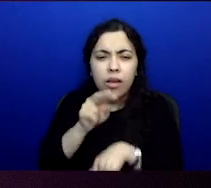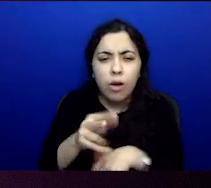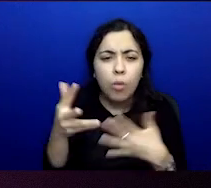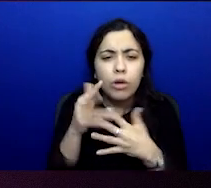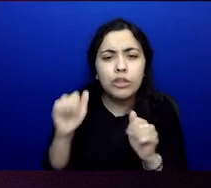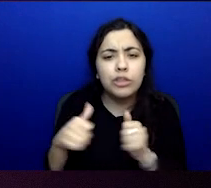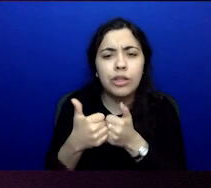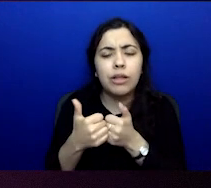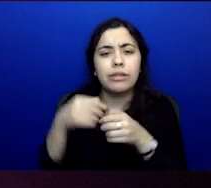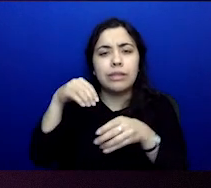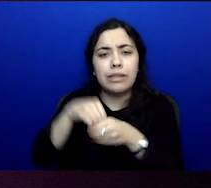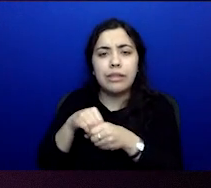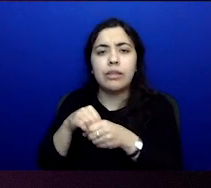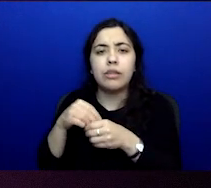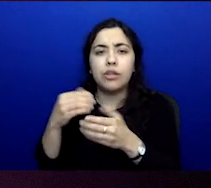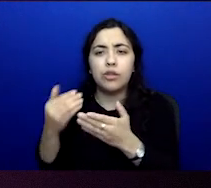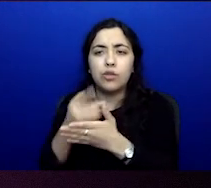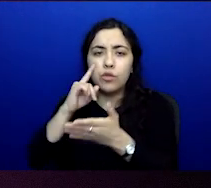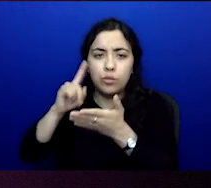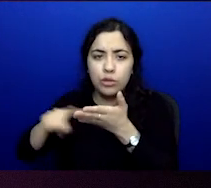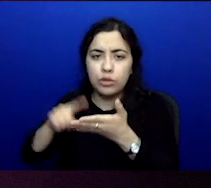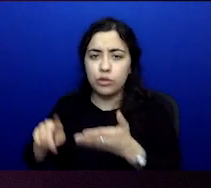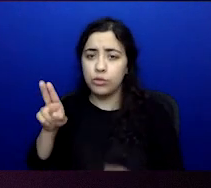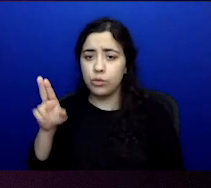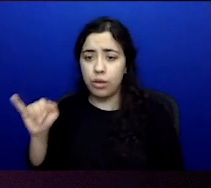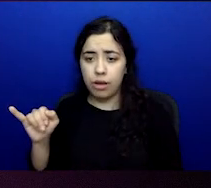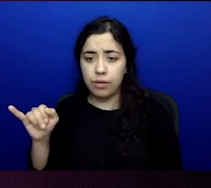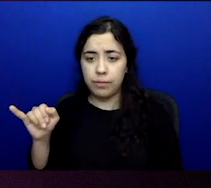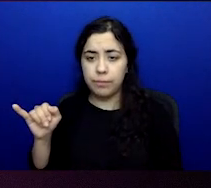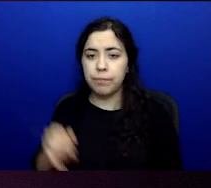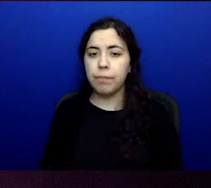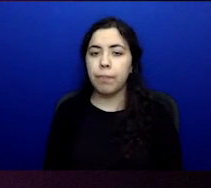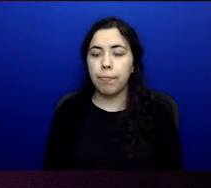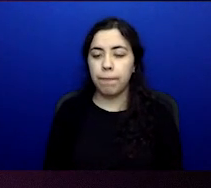UI. So it's really filtered